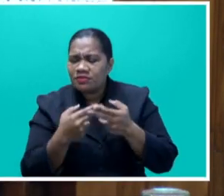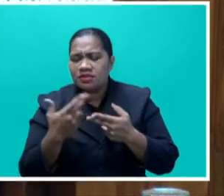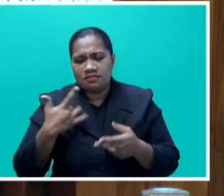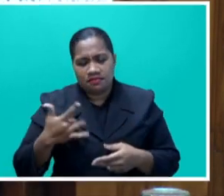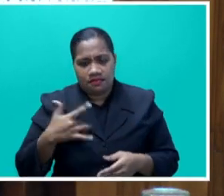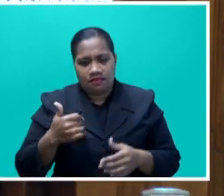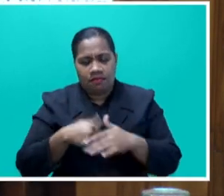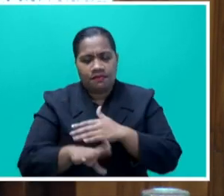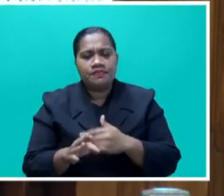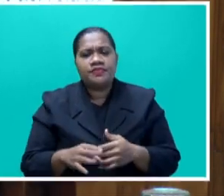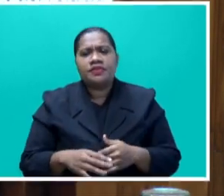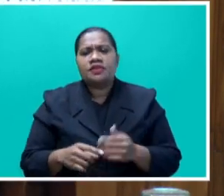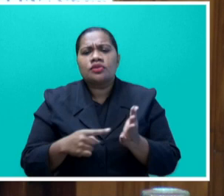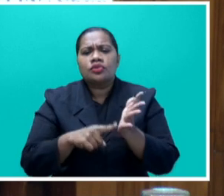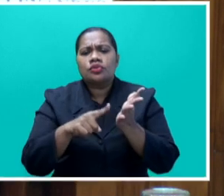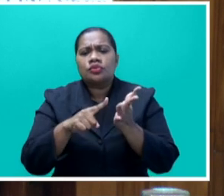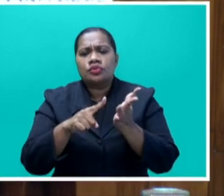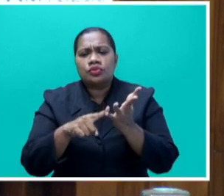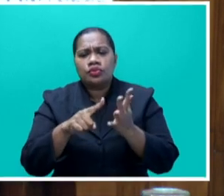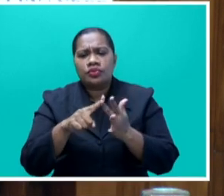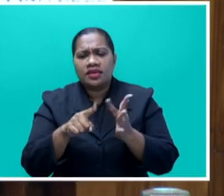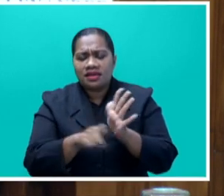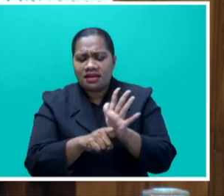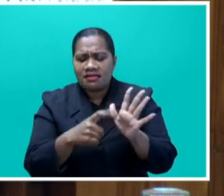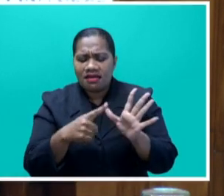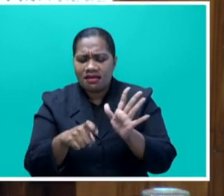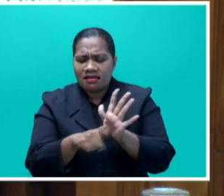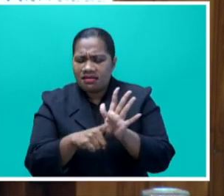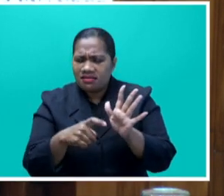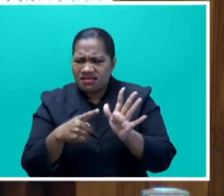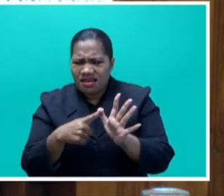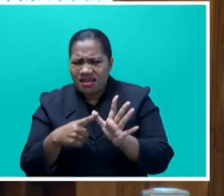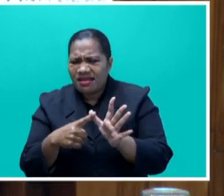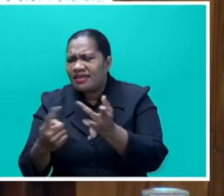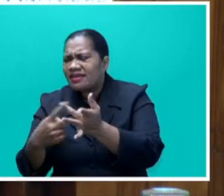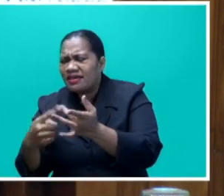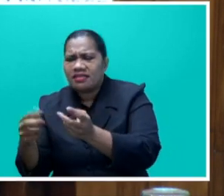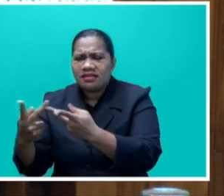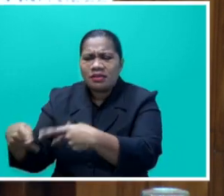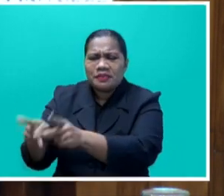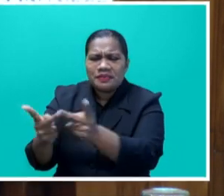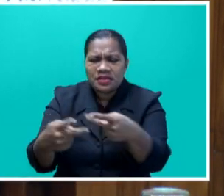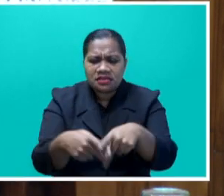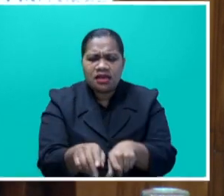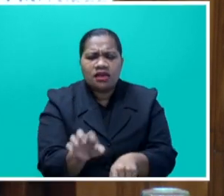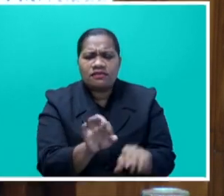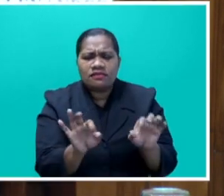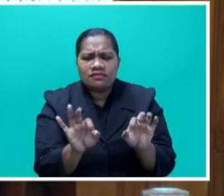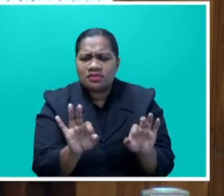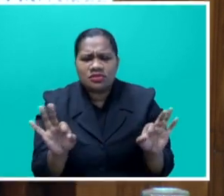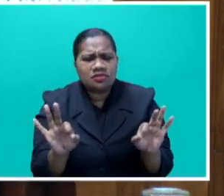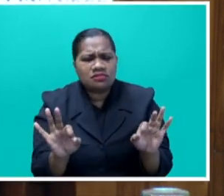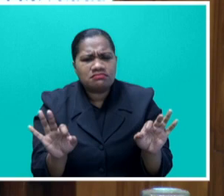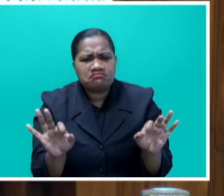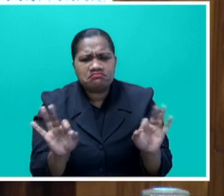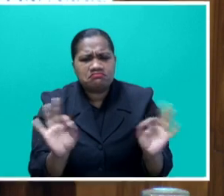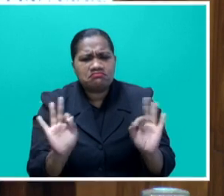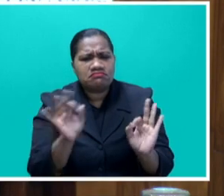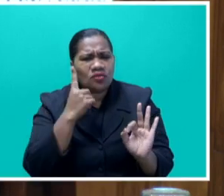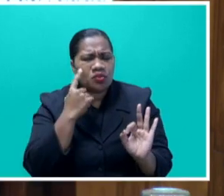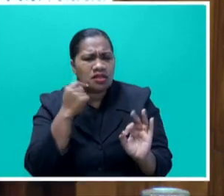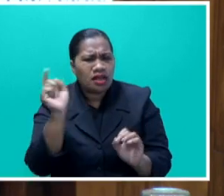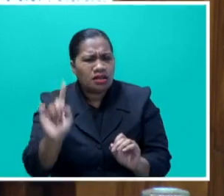Padamlala, Salato Road, for not having access to water and electricity. Okay? Mr. Speaker, sir, it